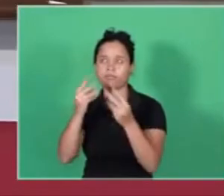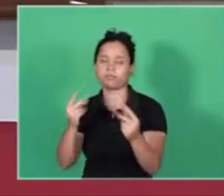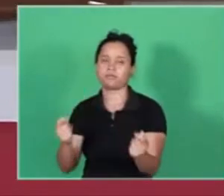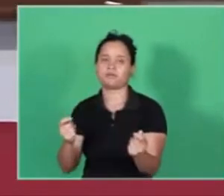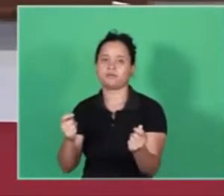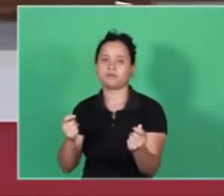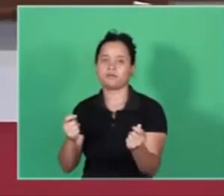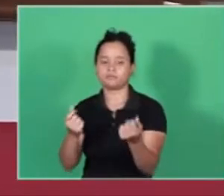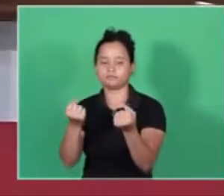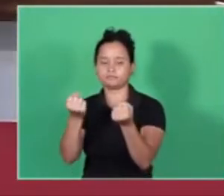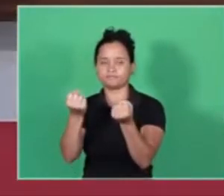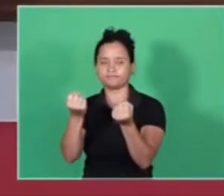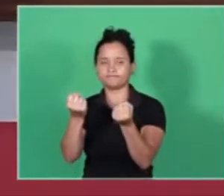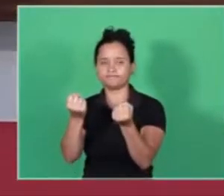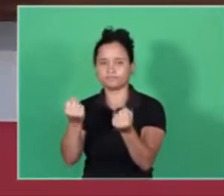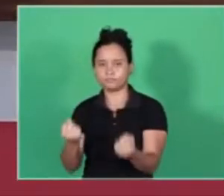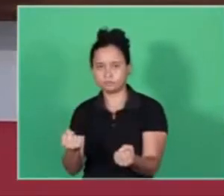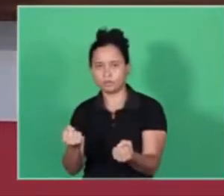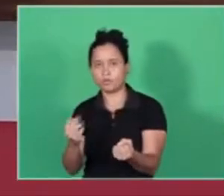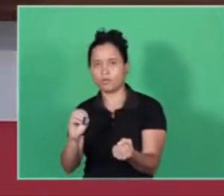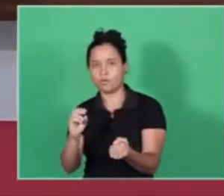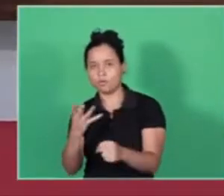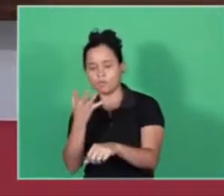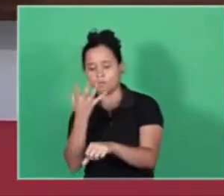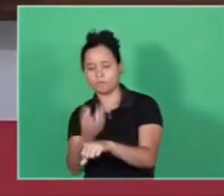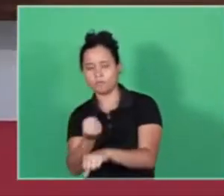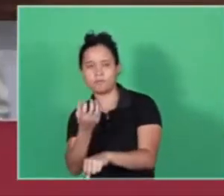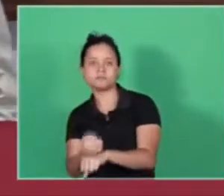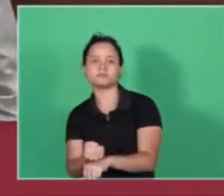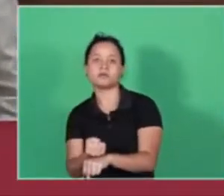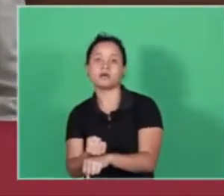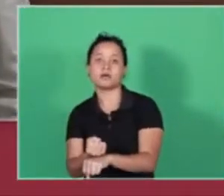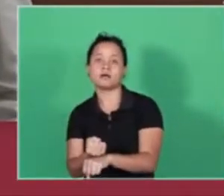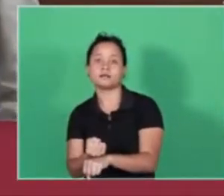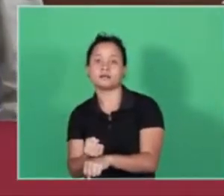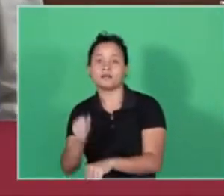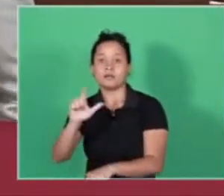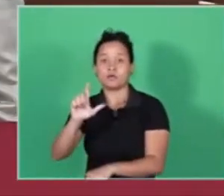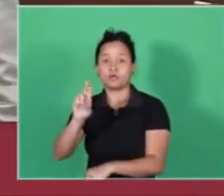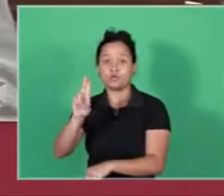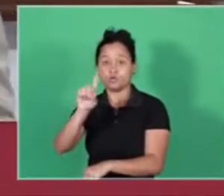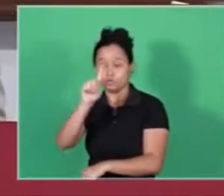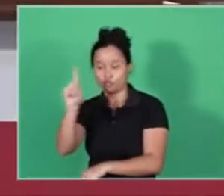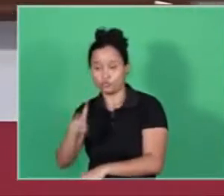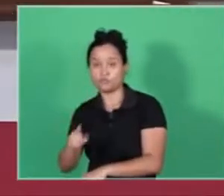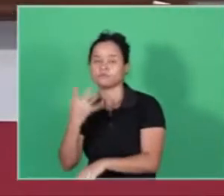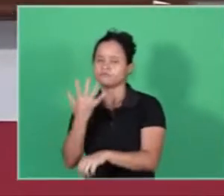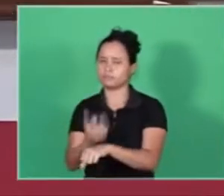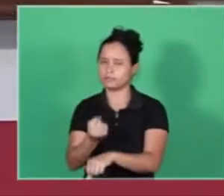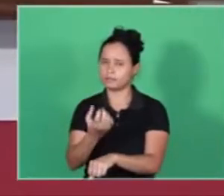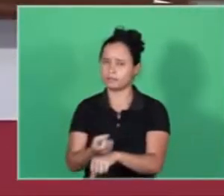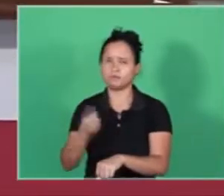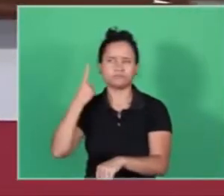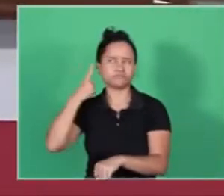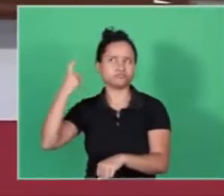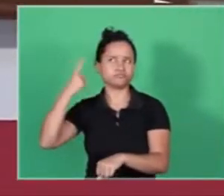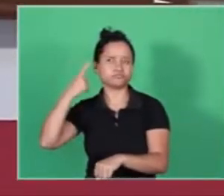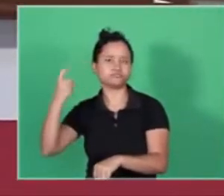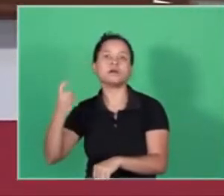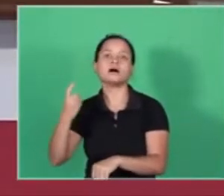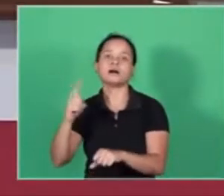You lose energy. You lose material, weight. Light is matter. Sound is matter. Your thoughts are matter.